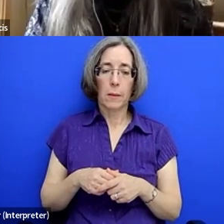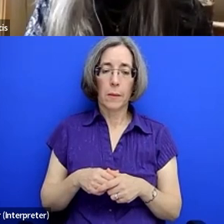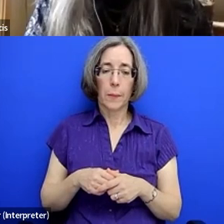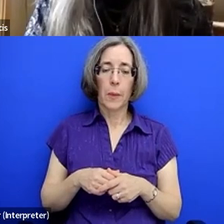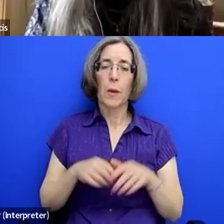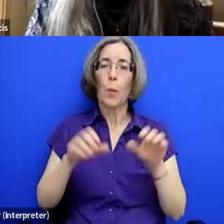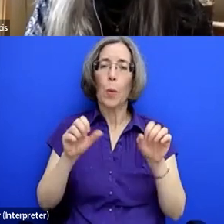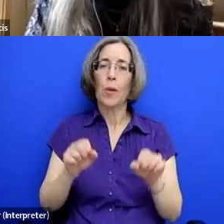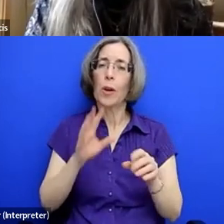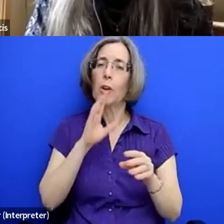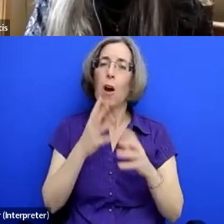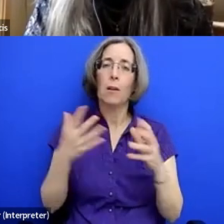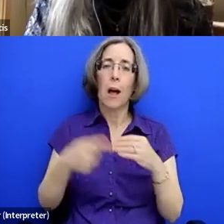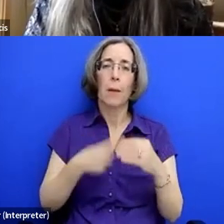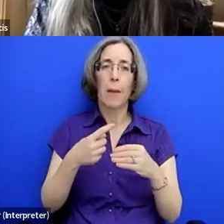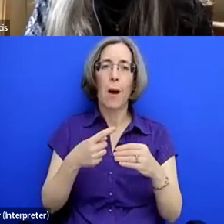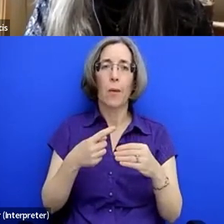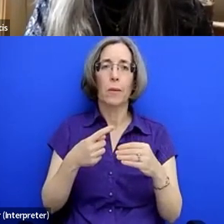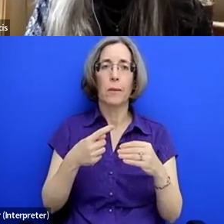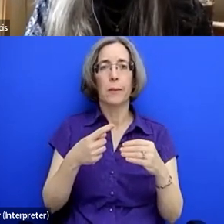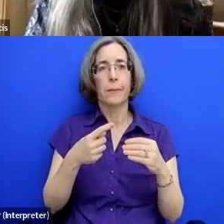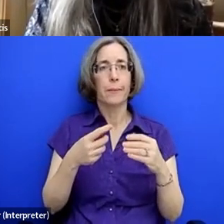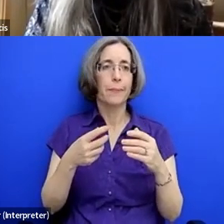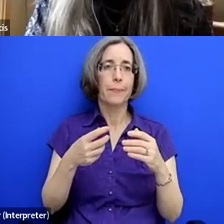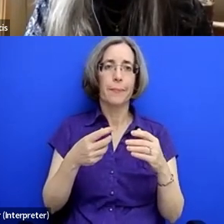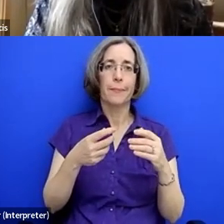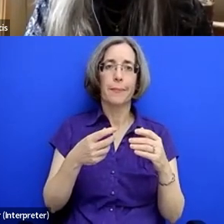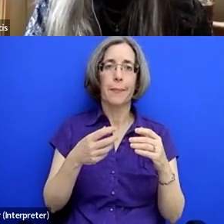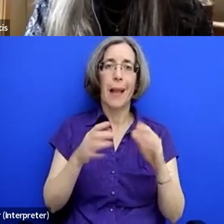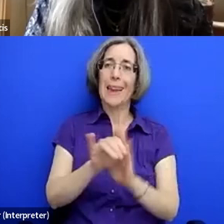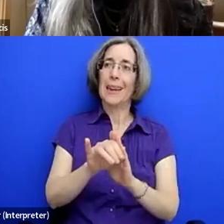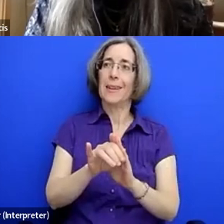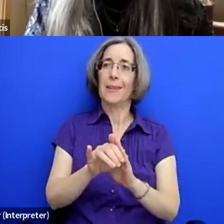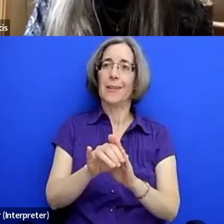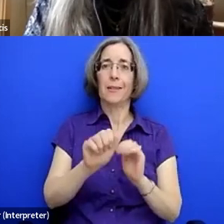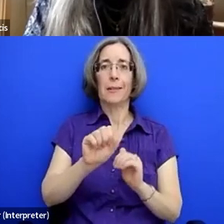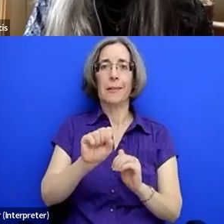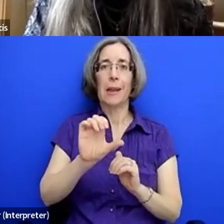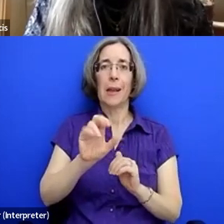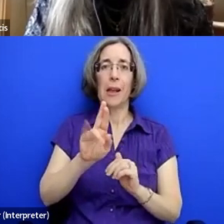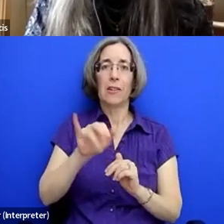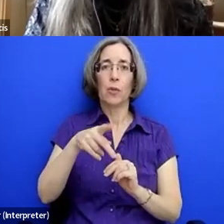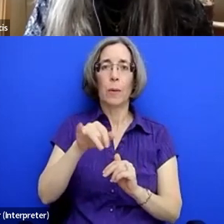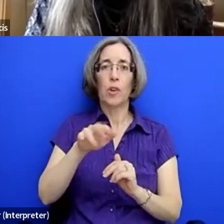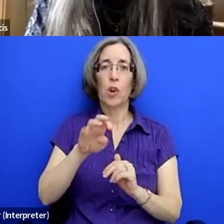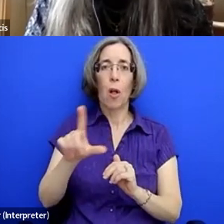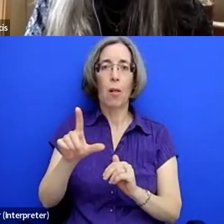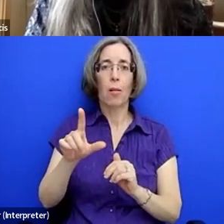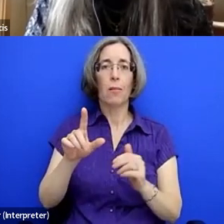about these identities, which are ascriptional, aspirational, and situational. But for many communities, these are